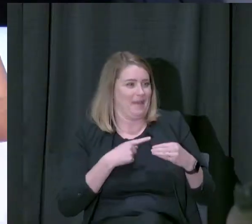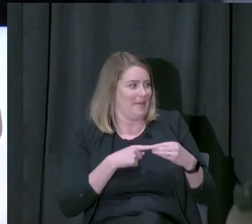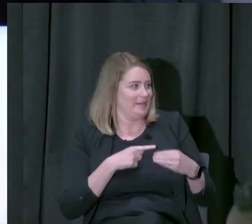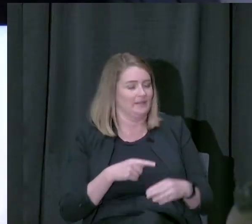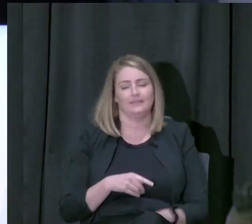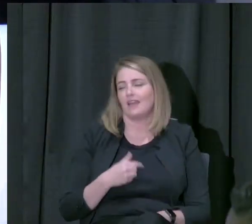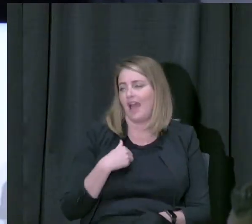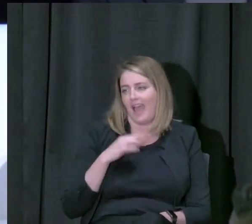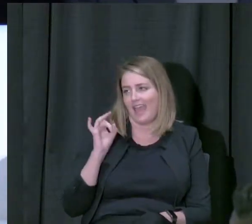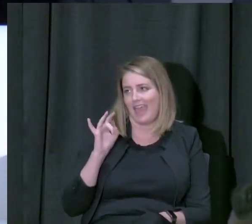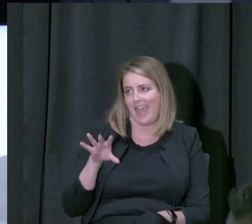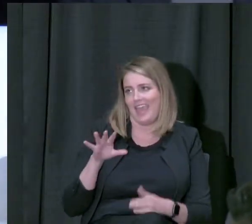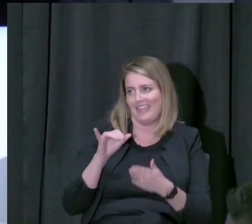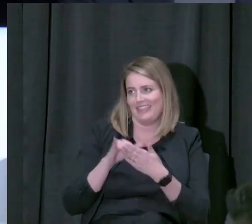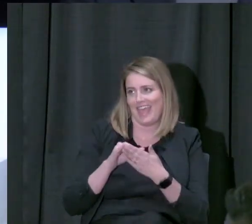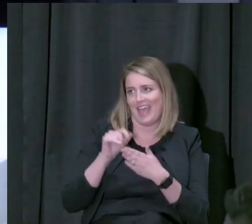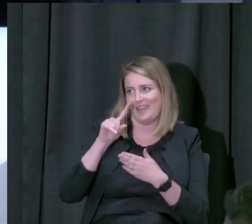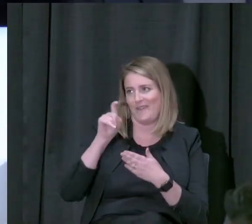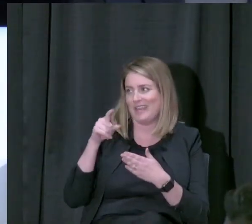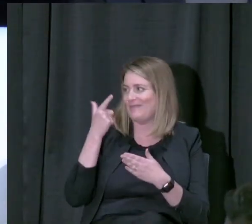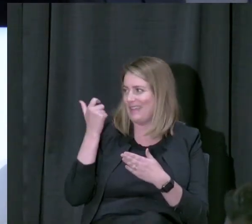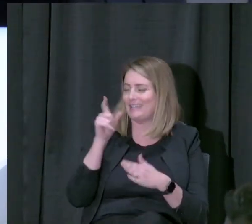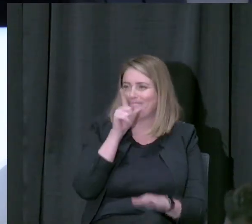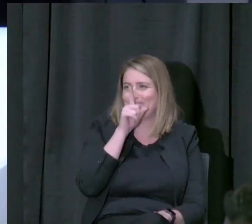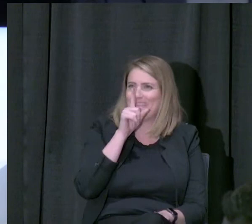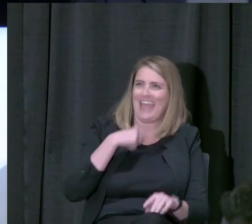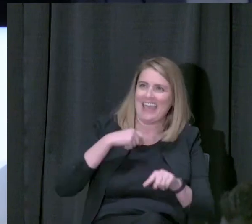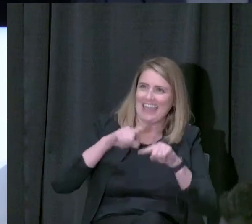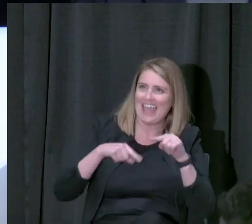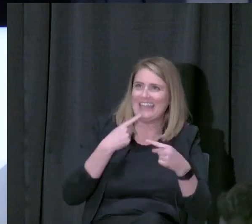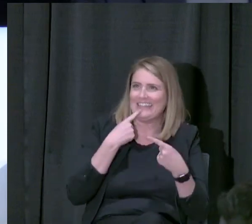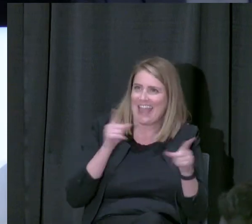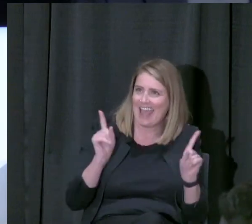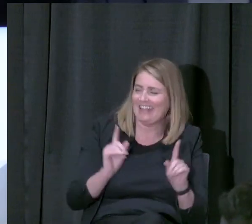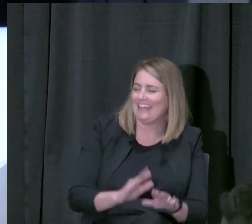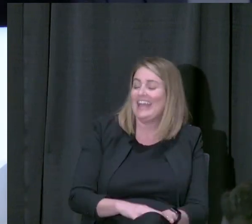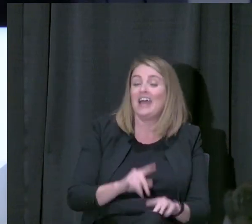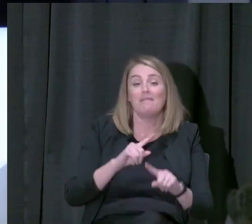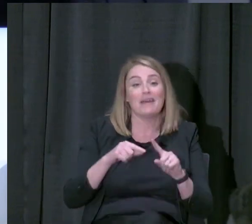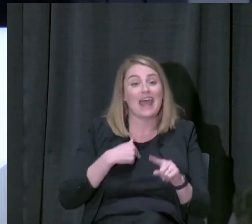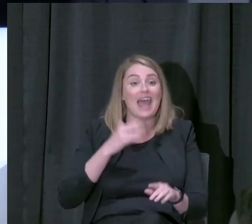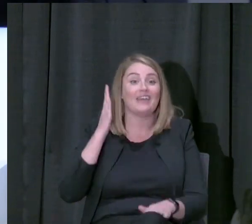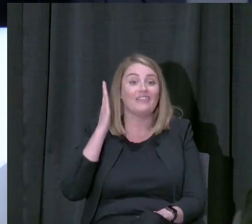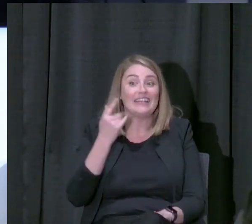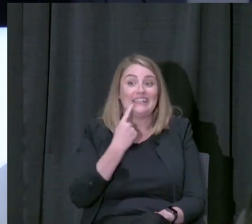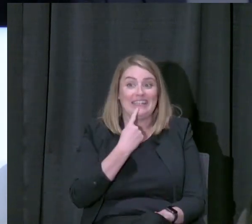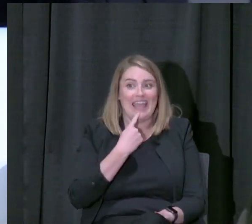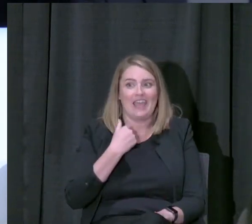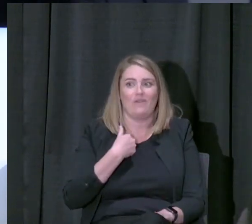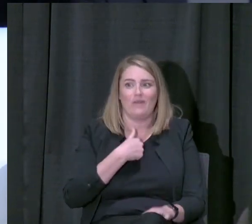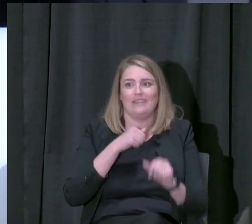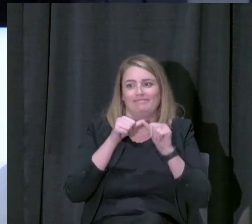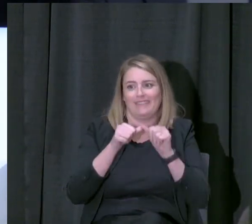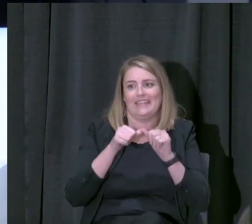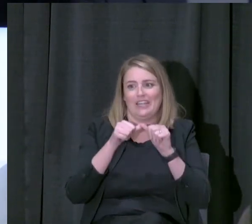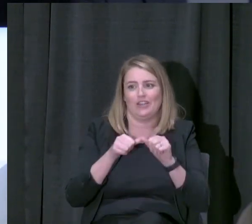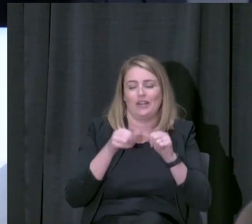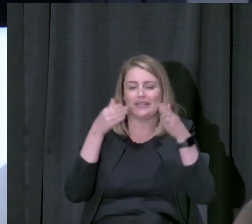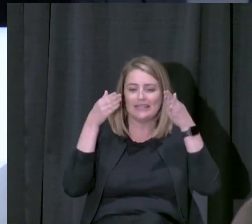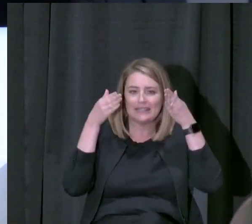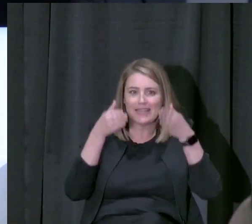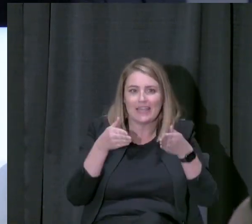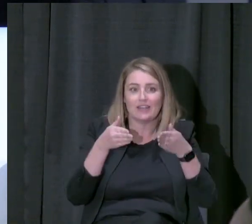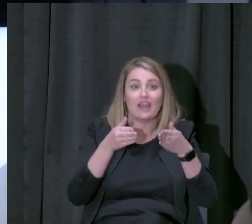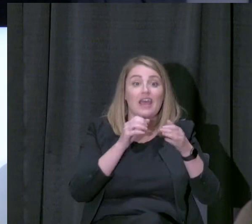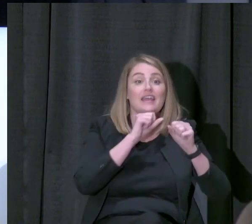This question, because I can't say a lot, but what I can say is that we will continue to be very centered on nothing about